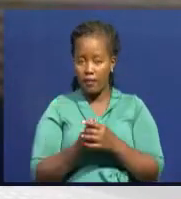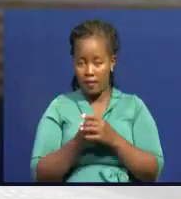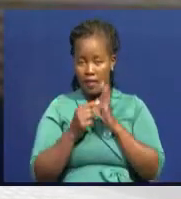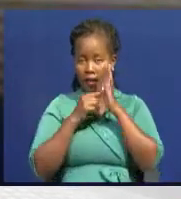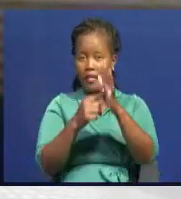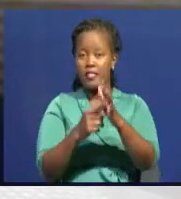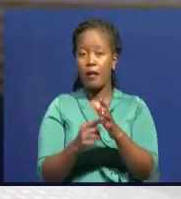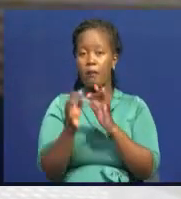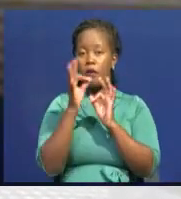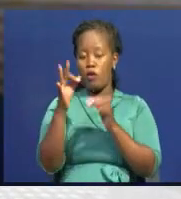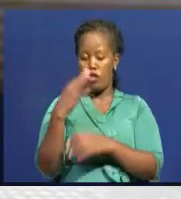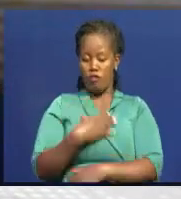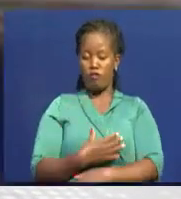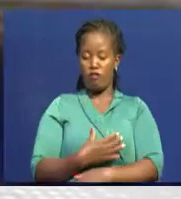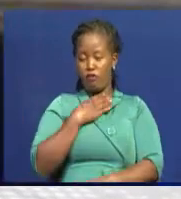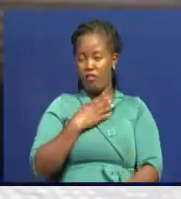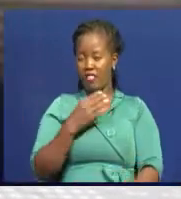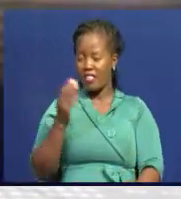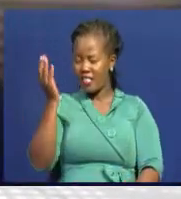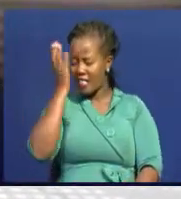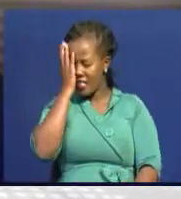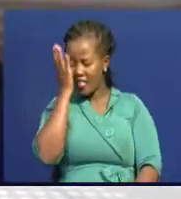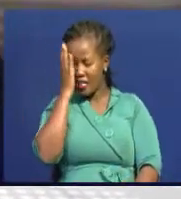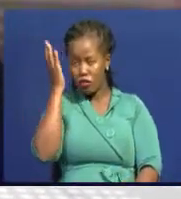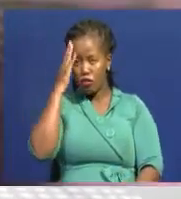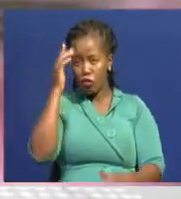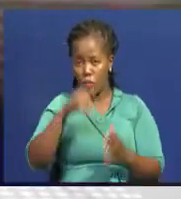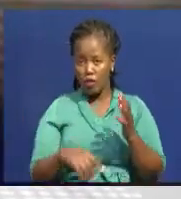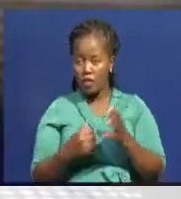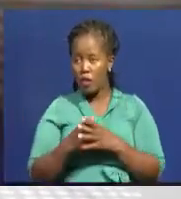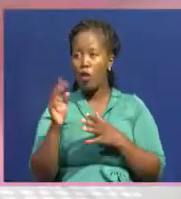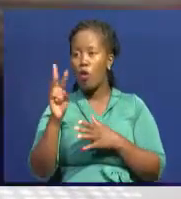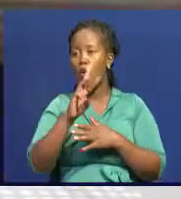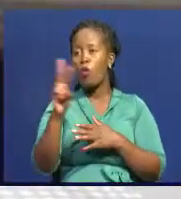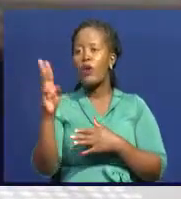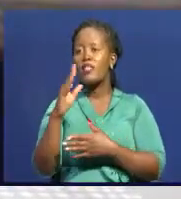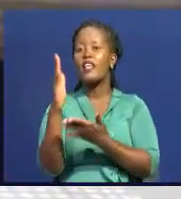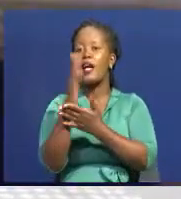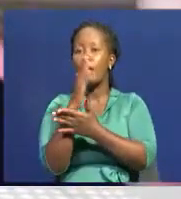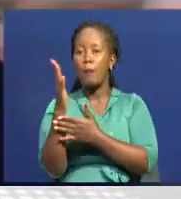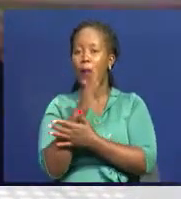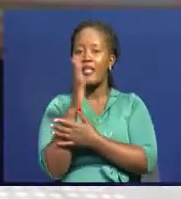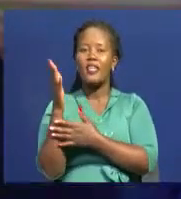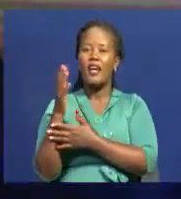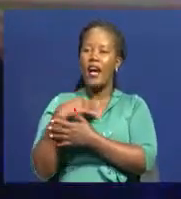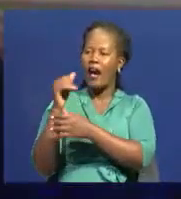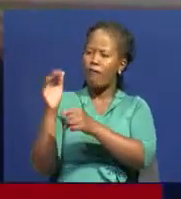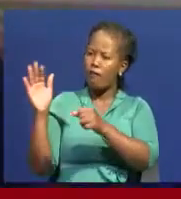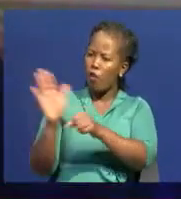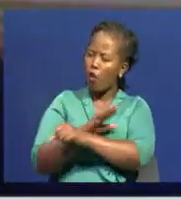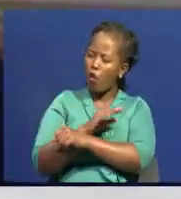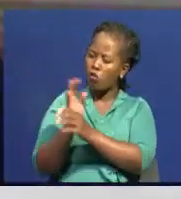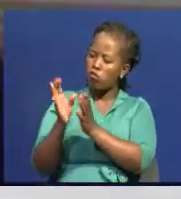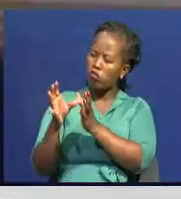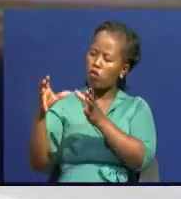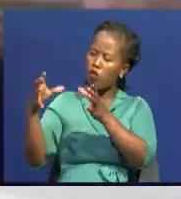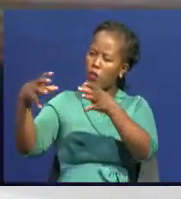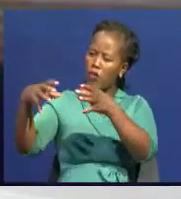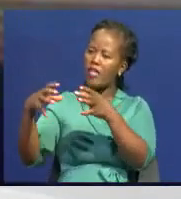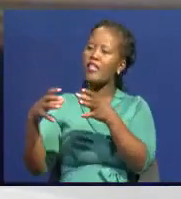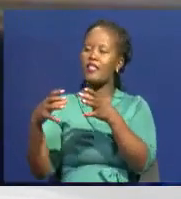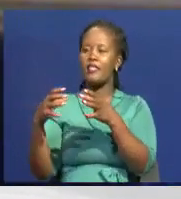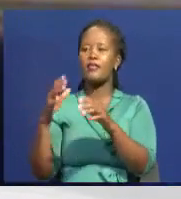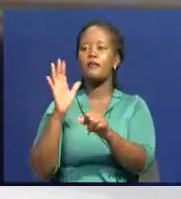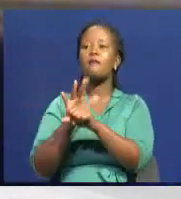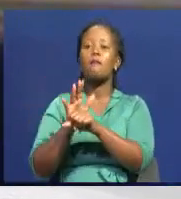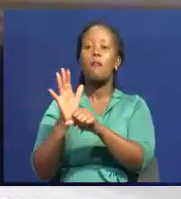Israel, you realize that in the western part of Israel, they have a whole bunch of communities they call kibbutz.